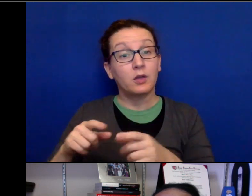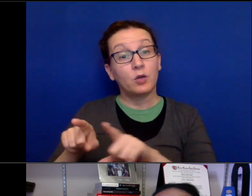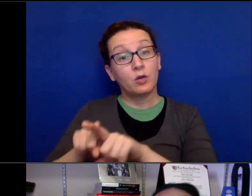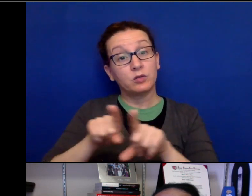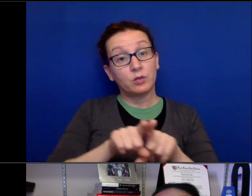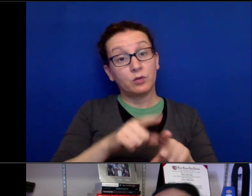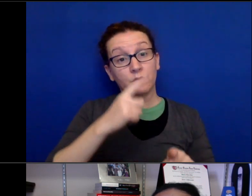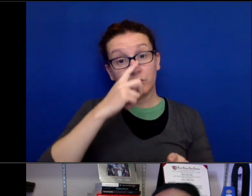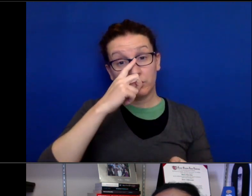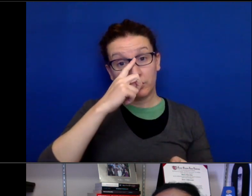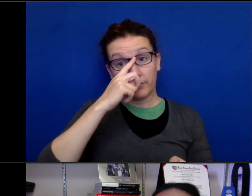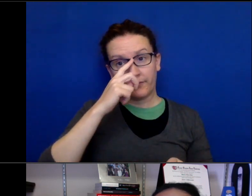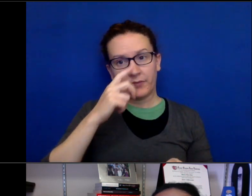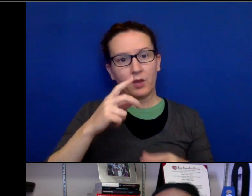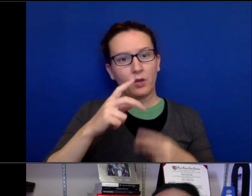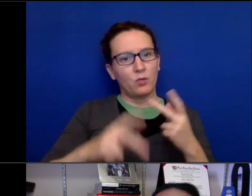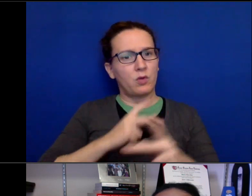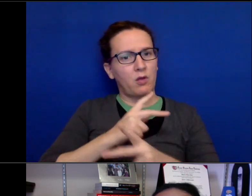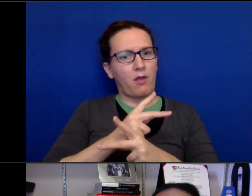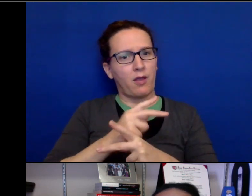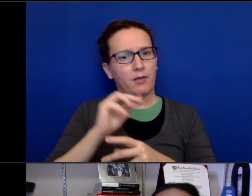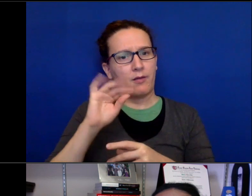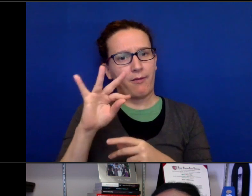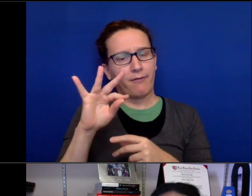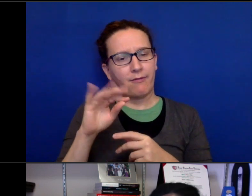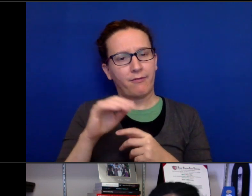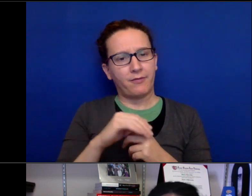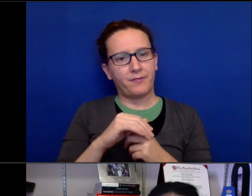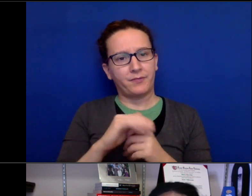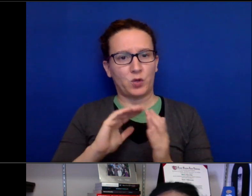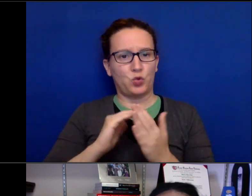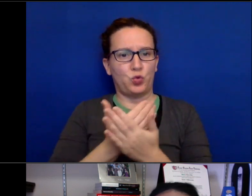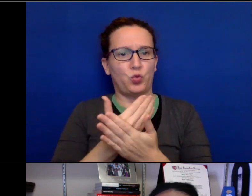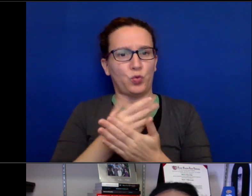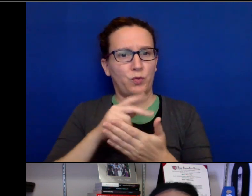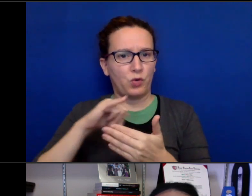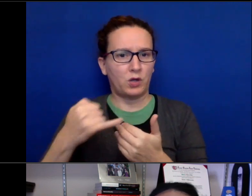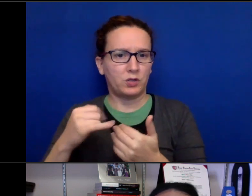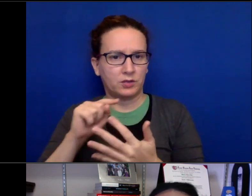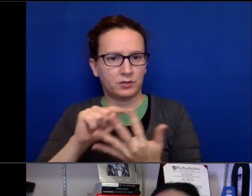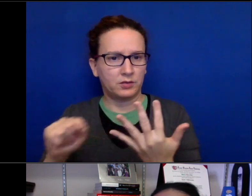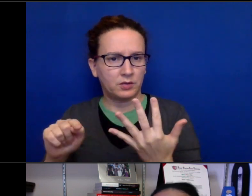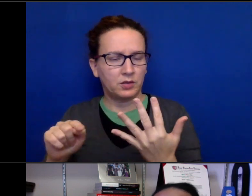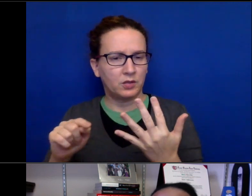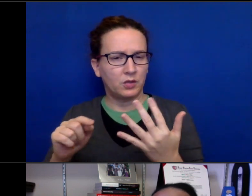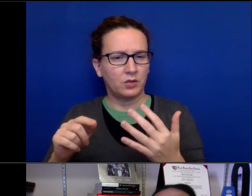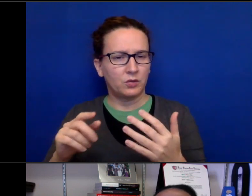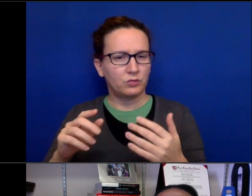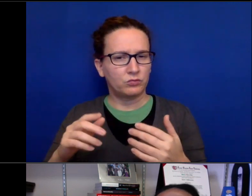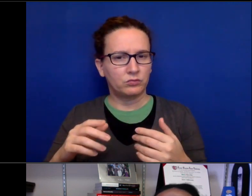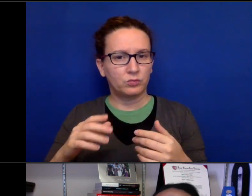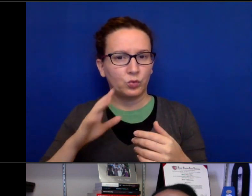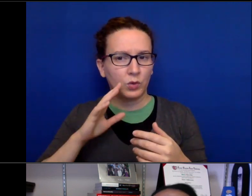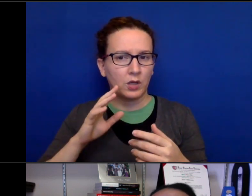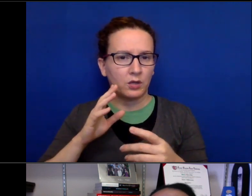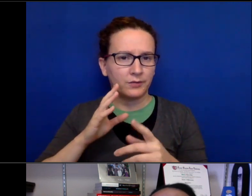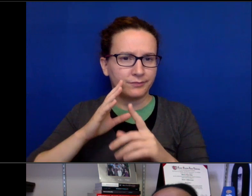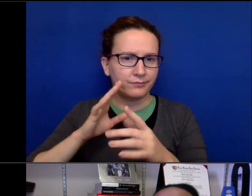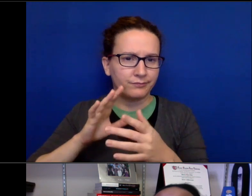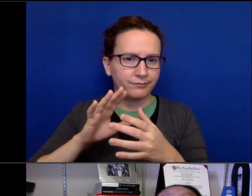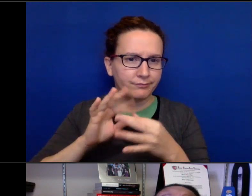what kind of new projects would I have that could speak to that